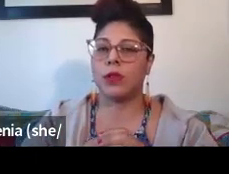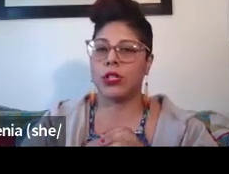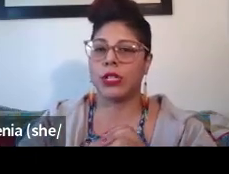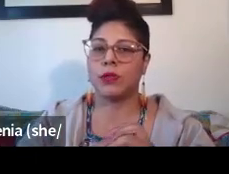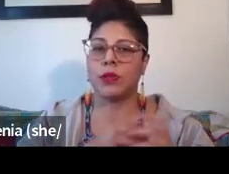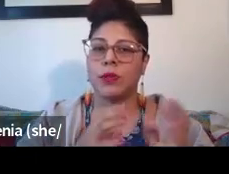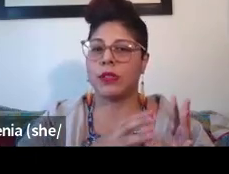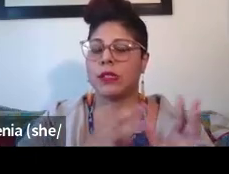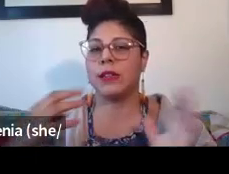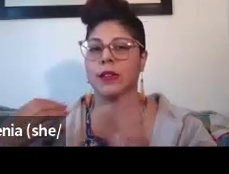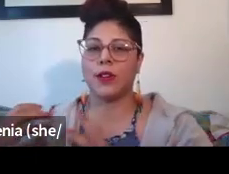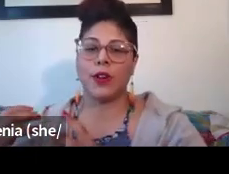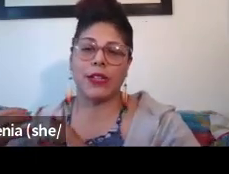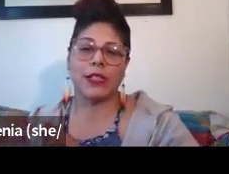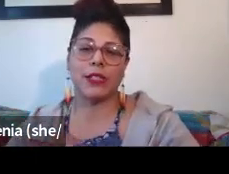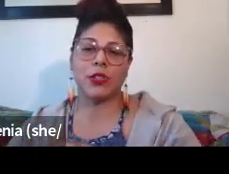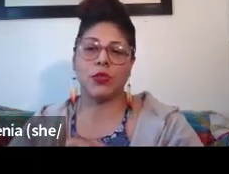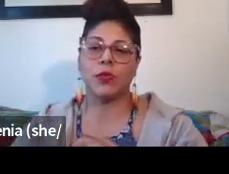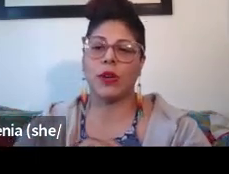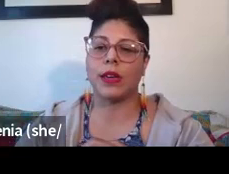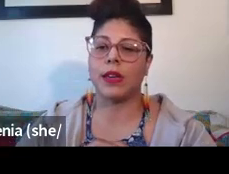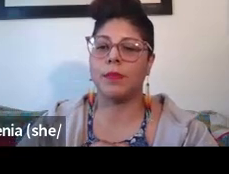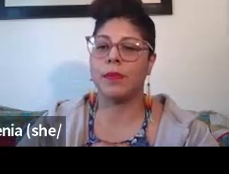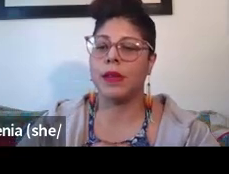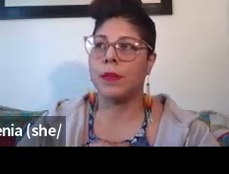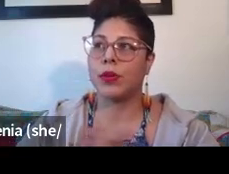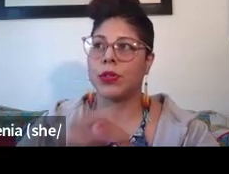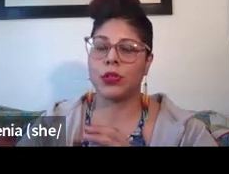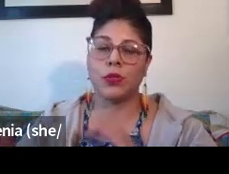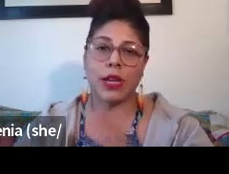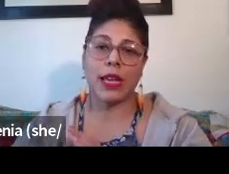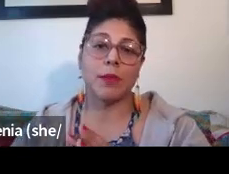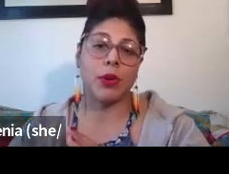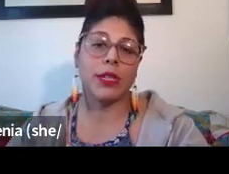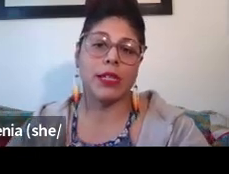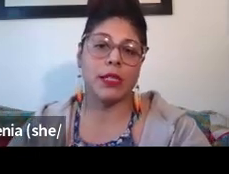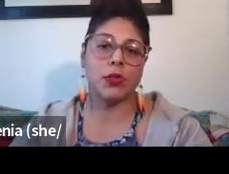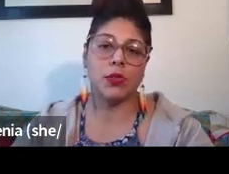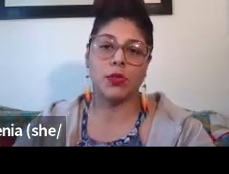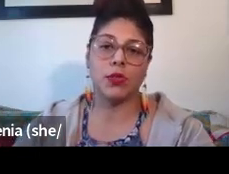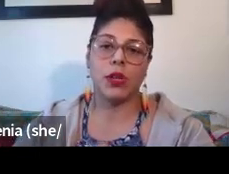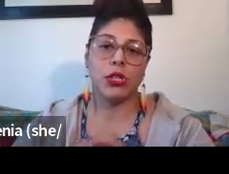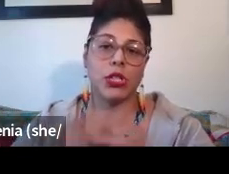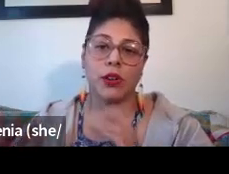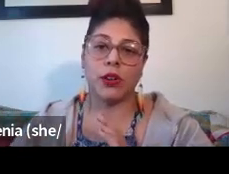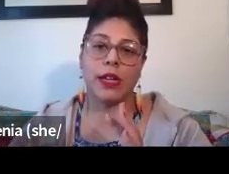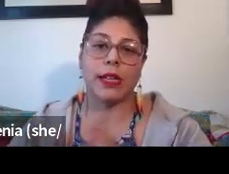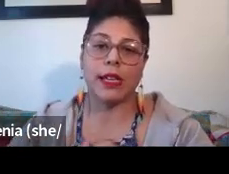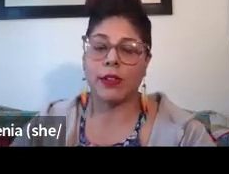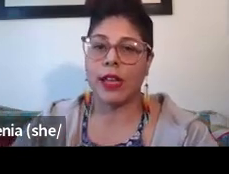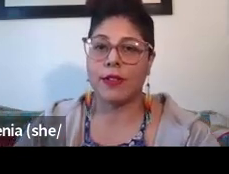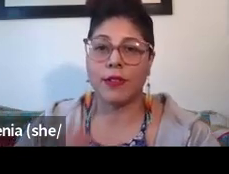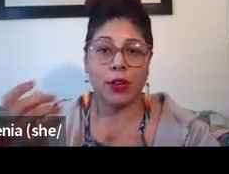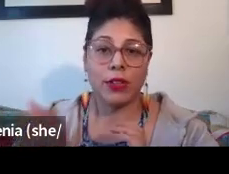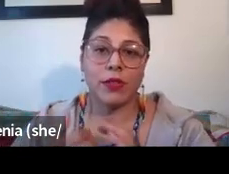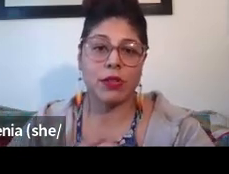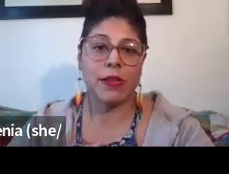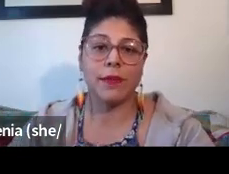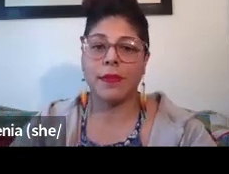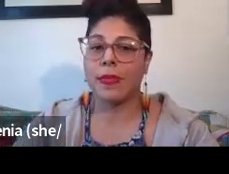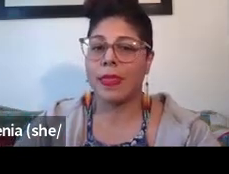parents, disabled people, and all kinds of people who can't go to a protest in person, whether that's because of safety